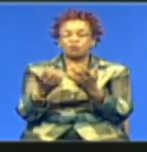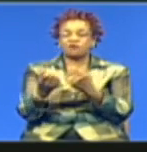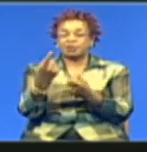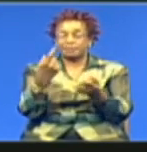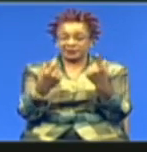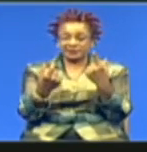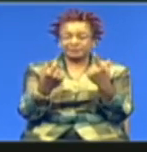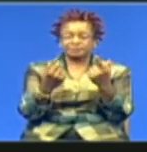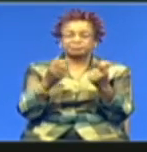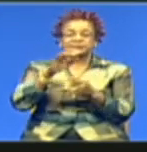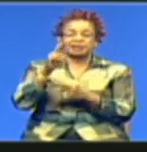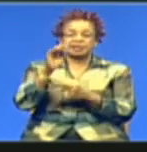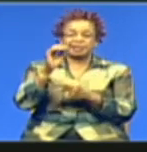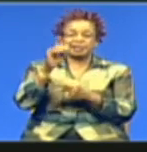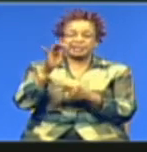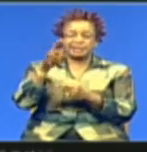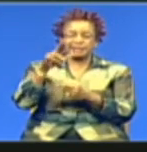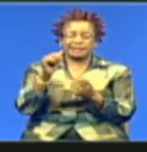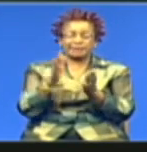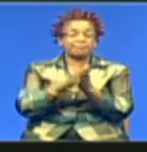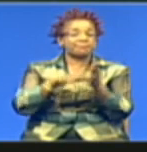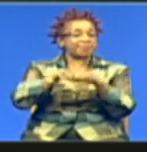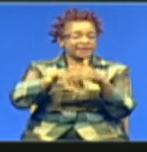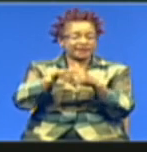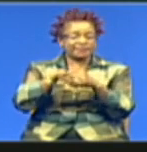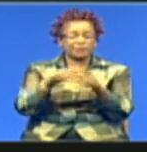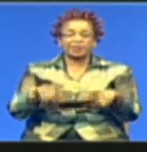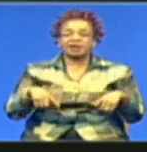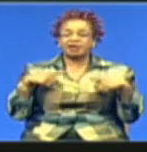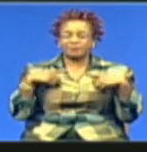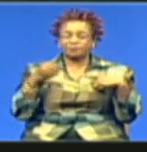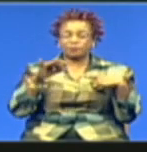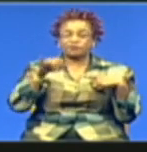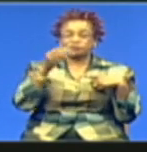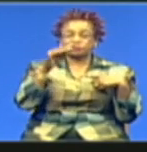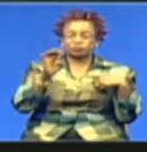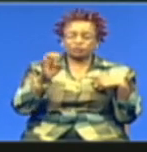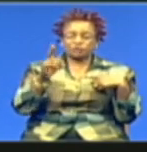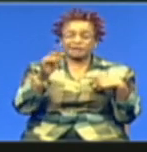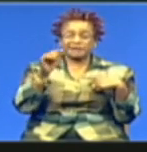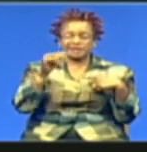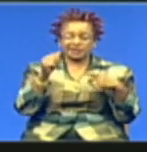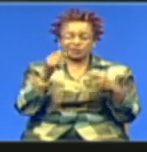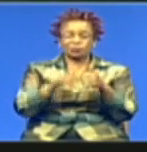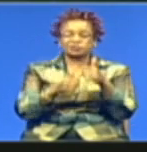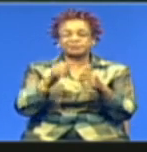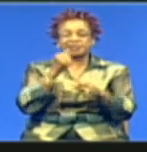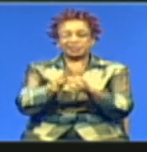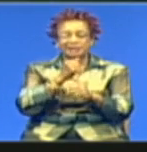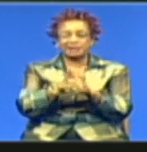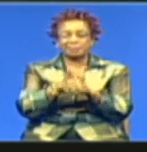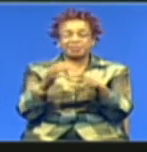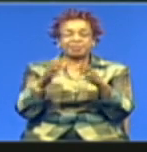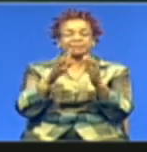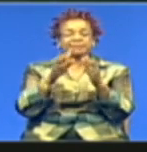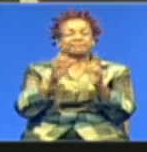Nampira documentary about the life of Joe Kadenge, which is being produced by US football media brand Black Arrow.